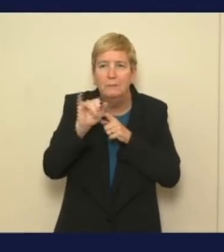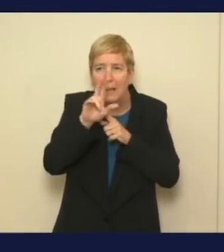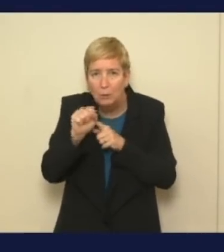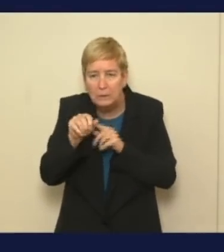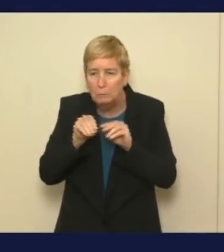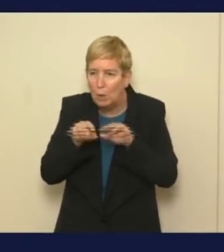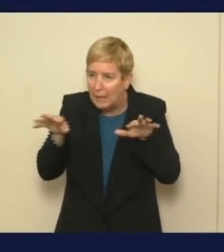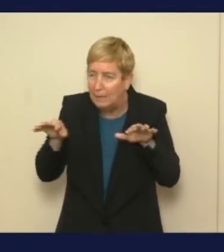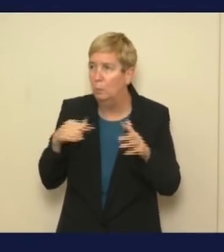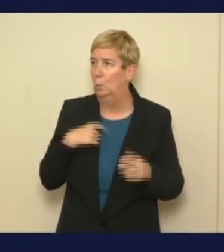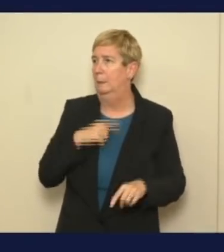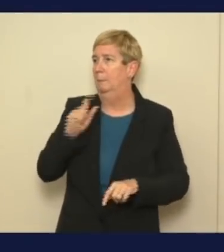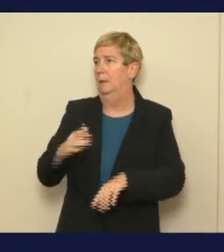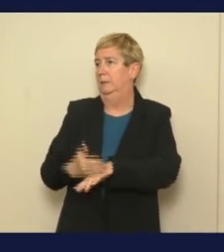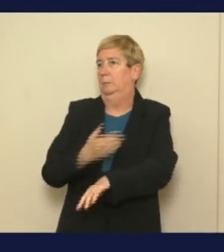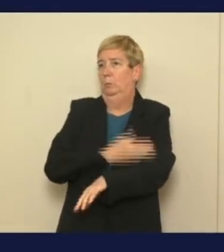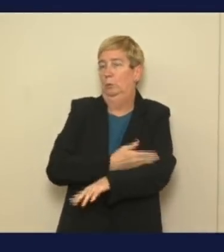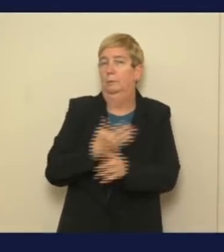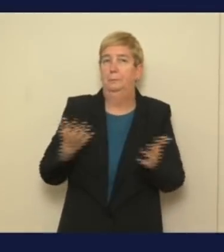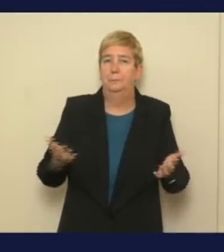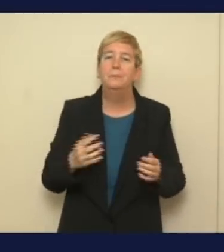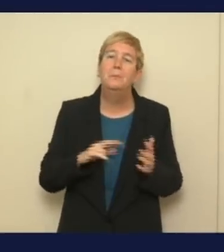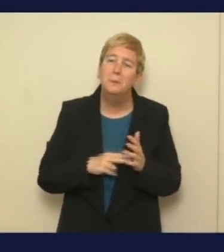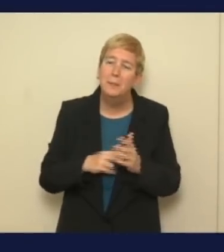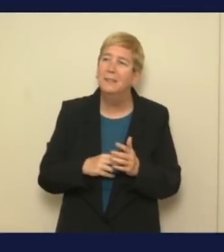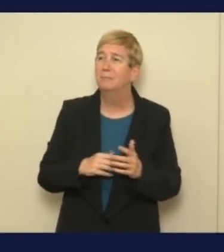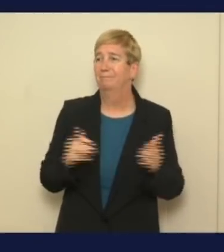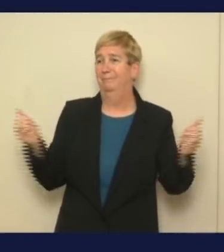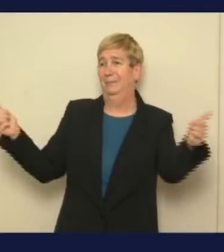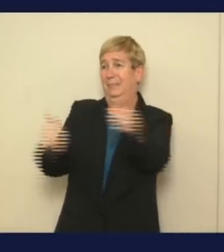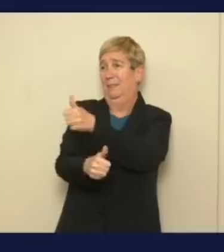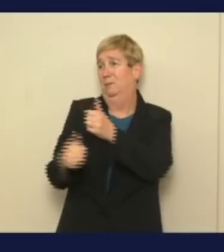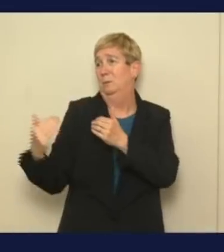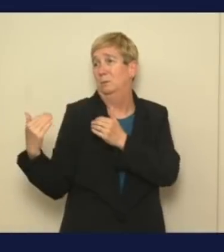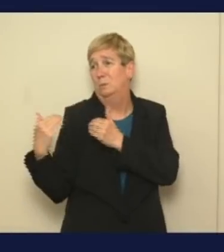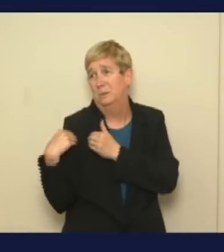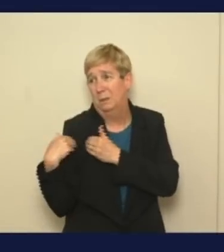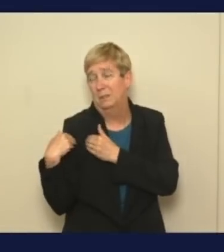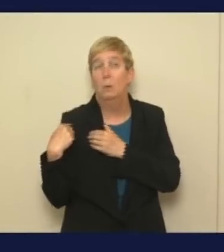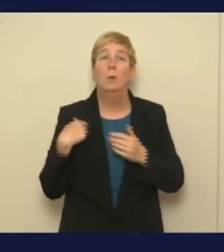virus better. So do your part. We owe it to